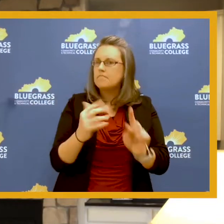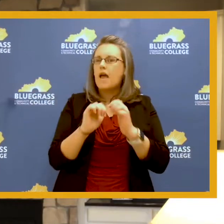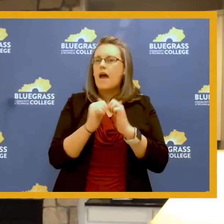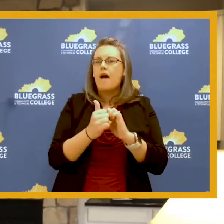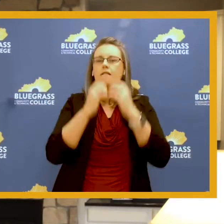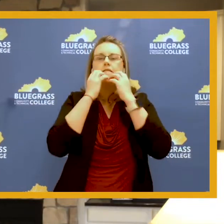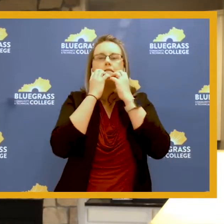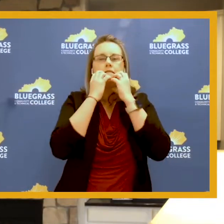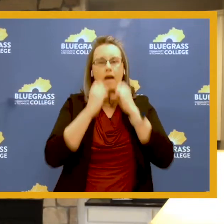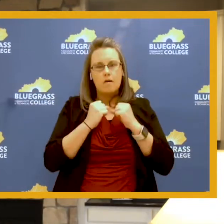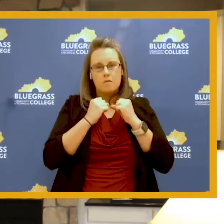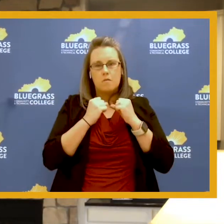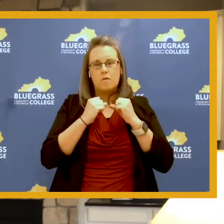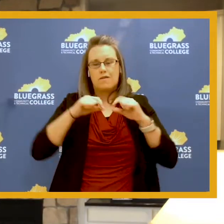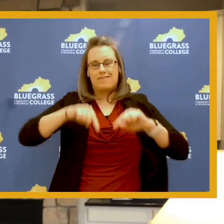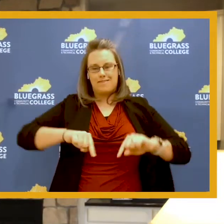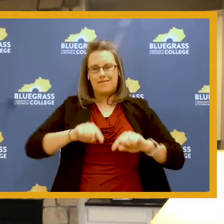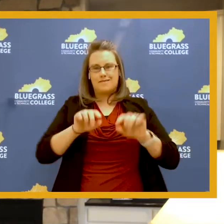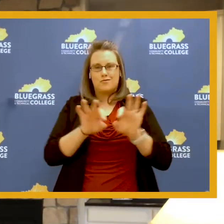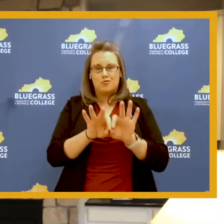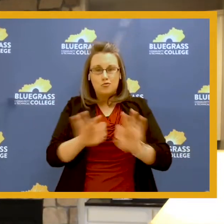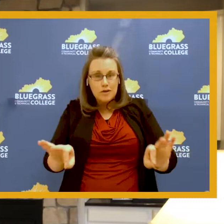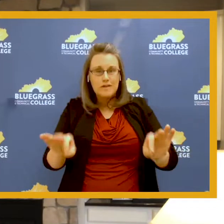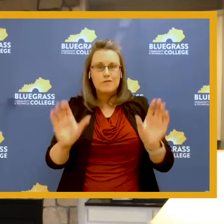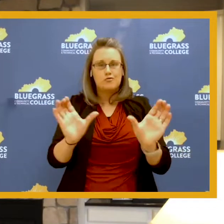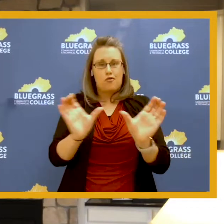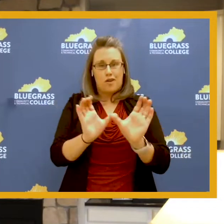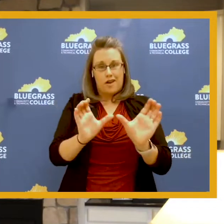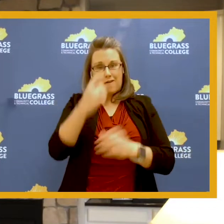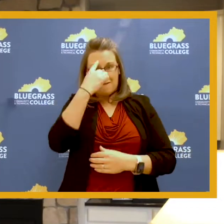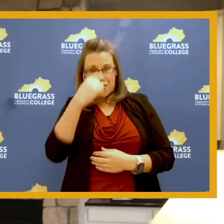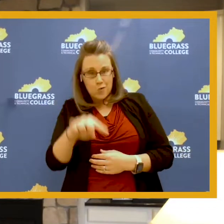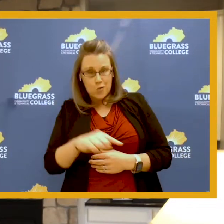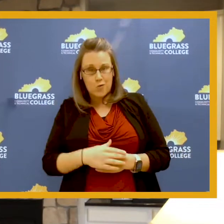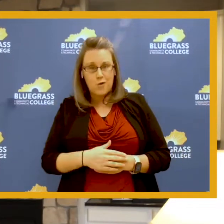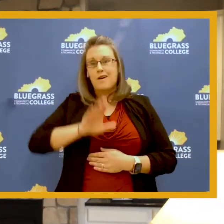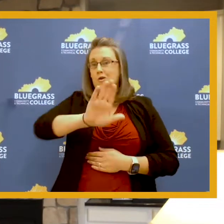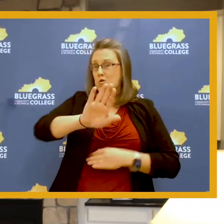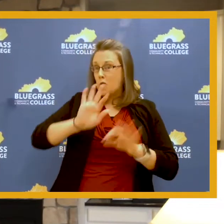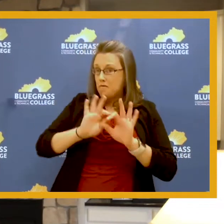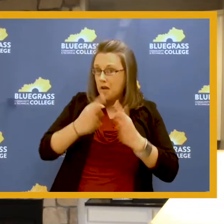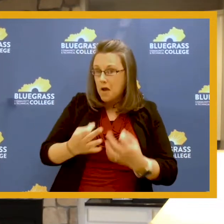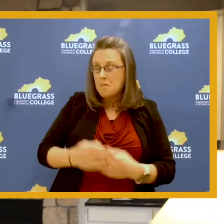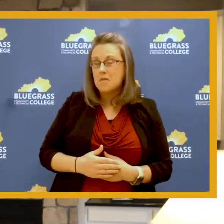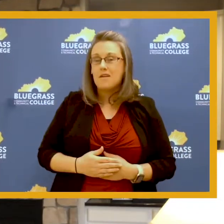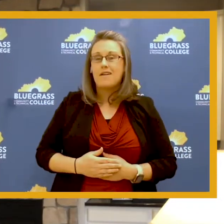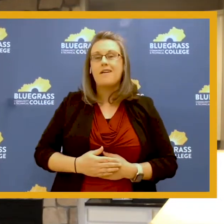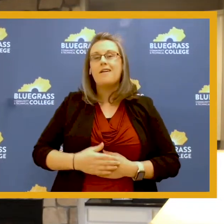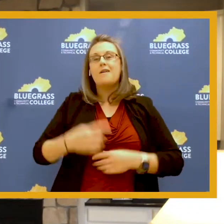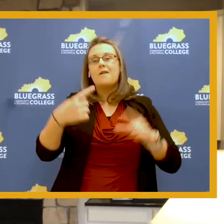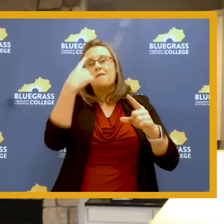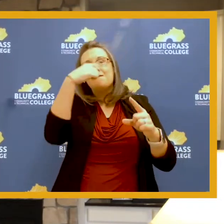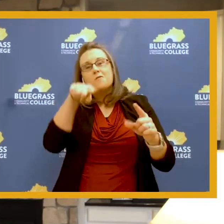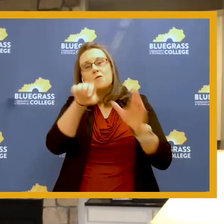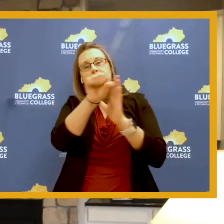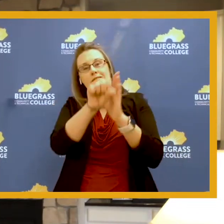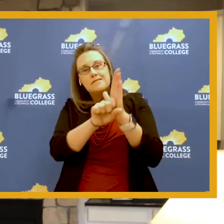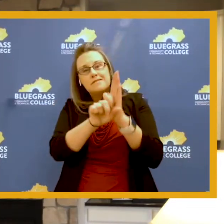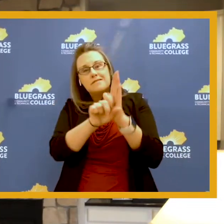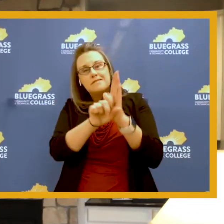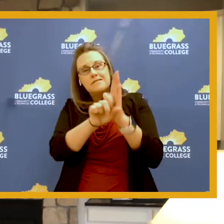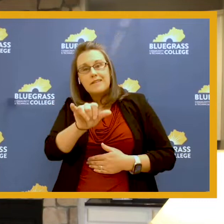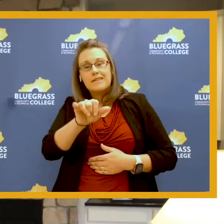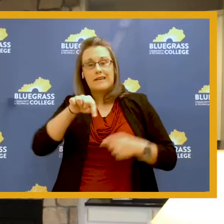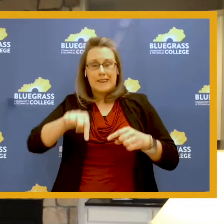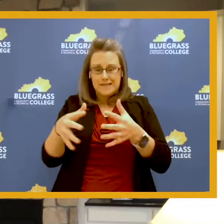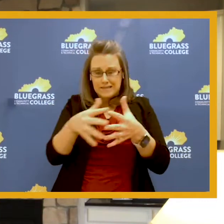you to know just how valuable this credential is to you and to your family and to the state of